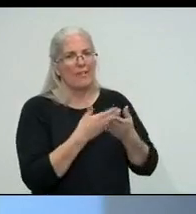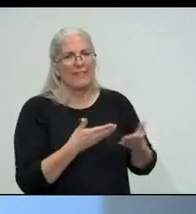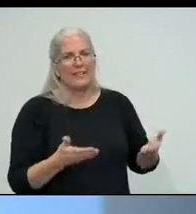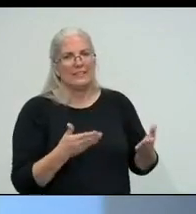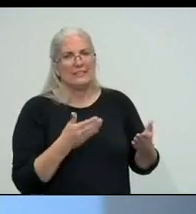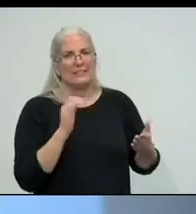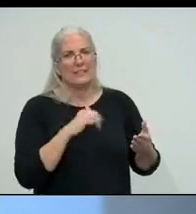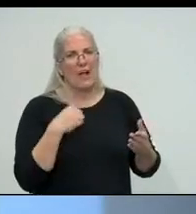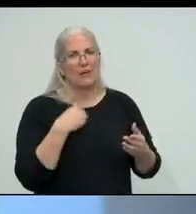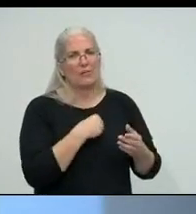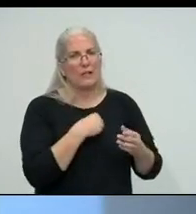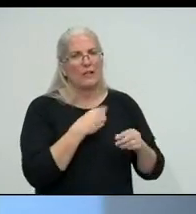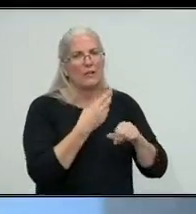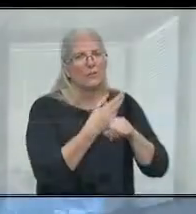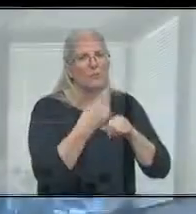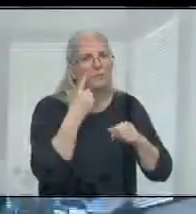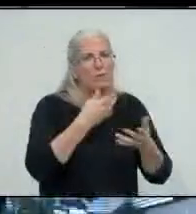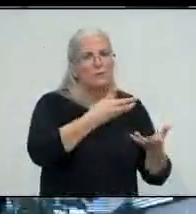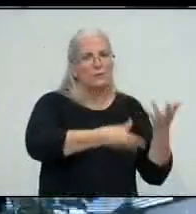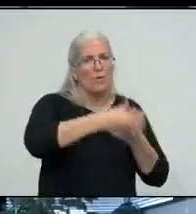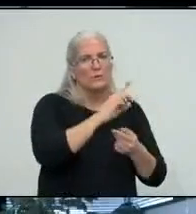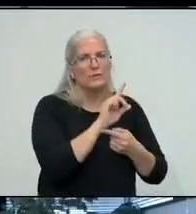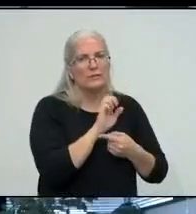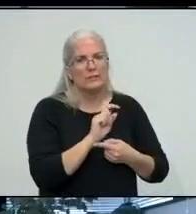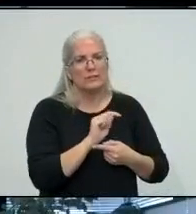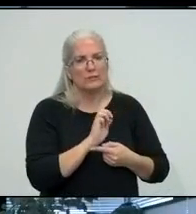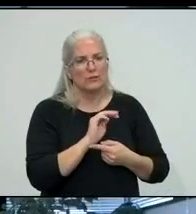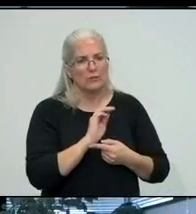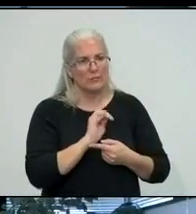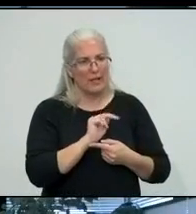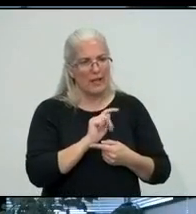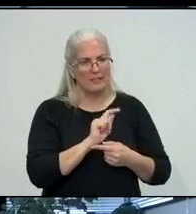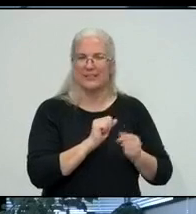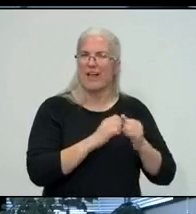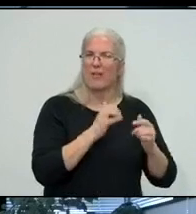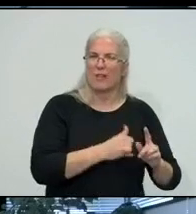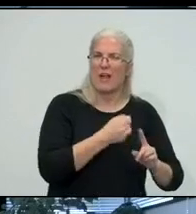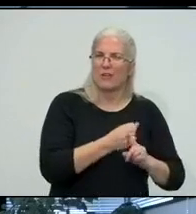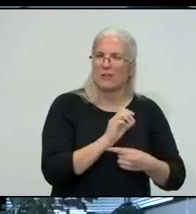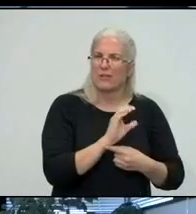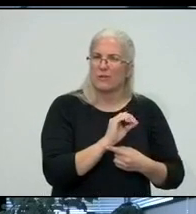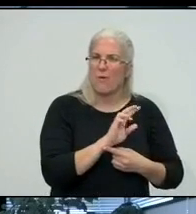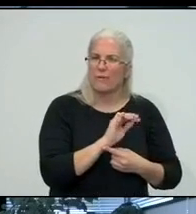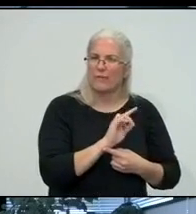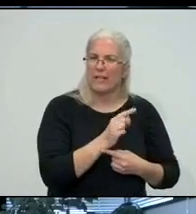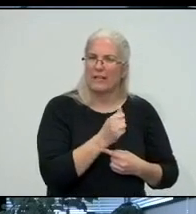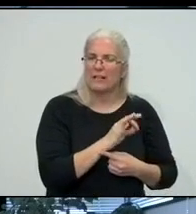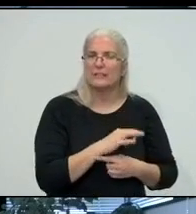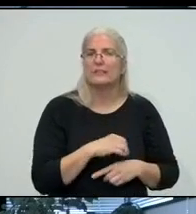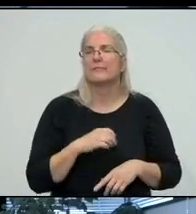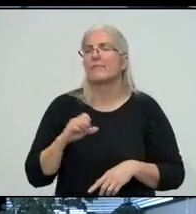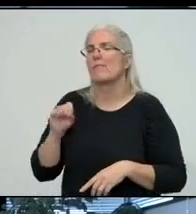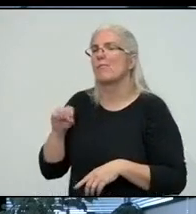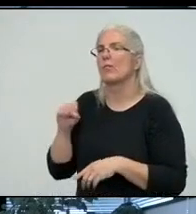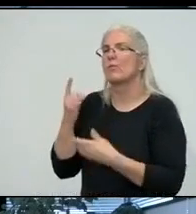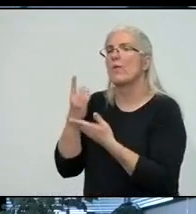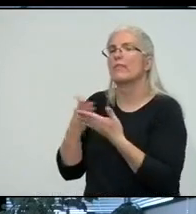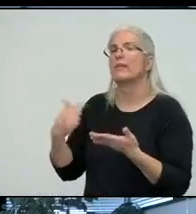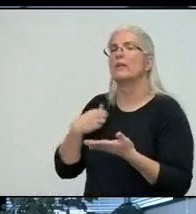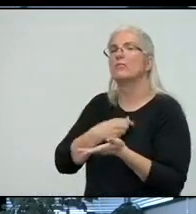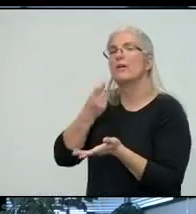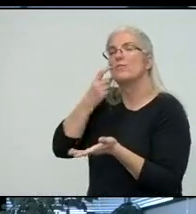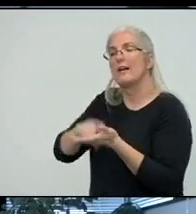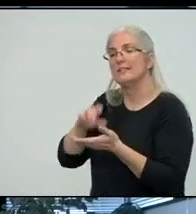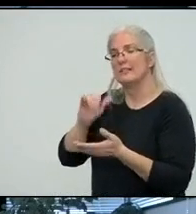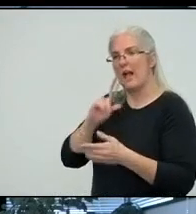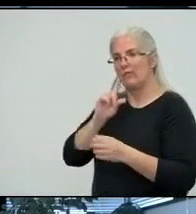need to factor with COVID-19? Yes. One of the things that we recognize is that the overall county order to shelter